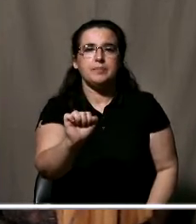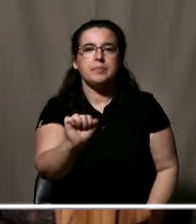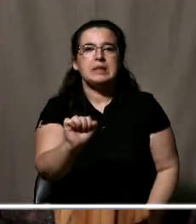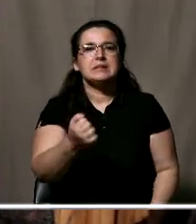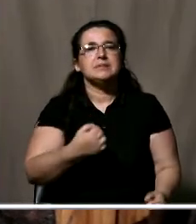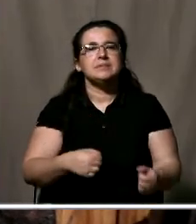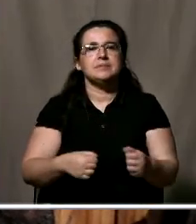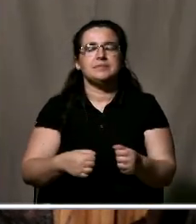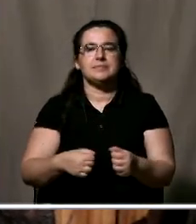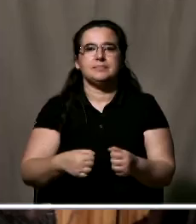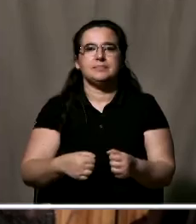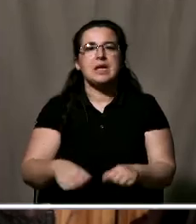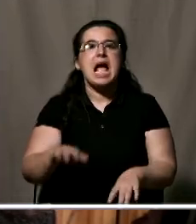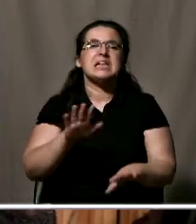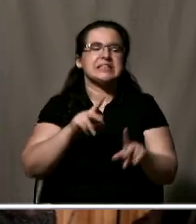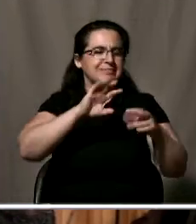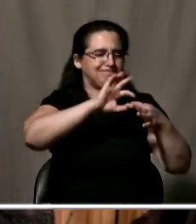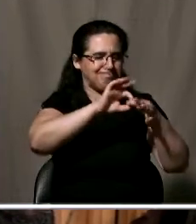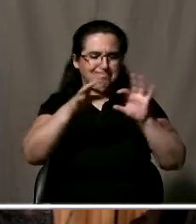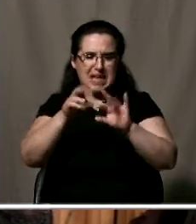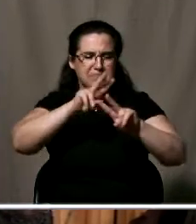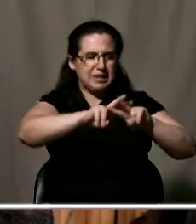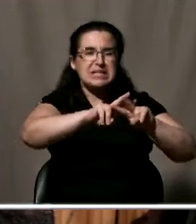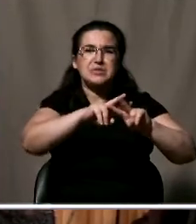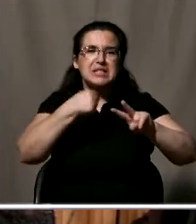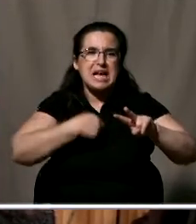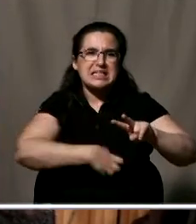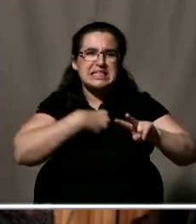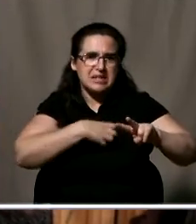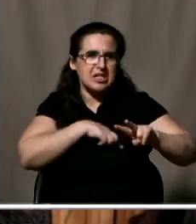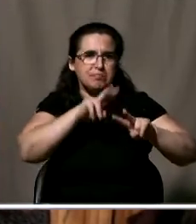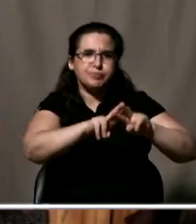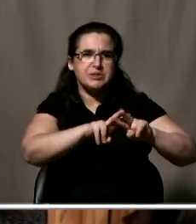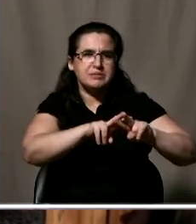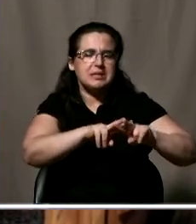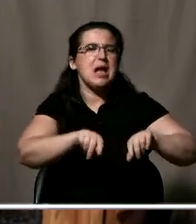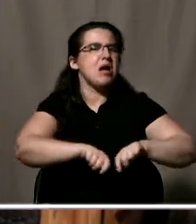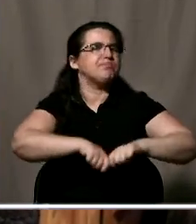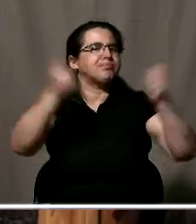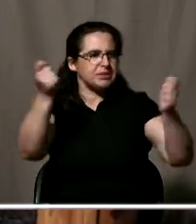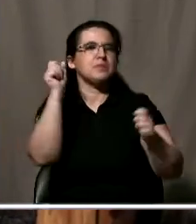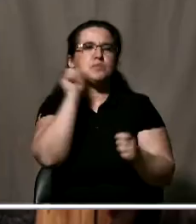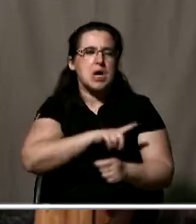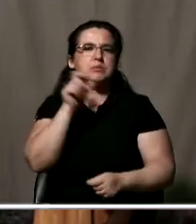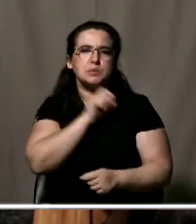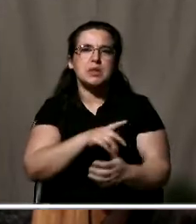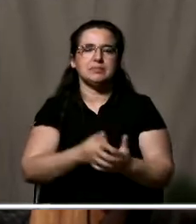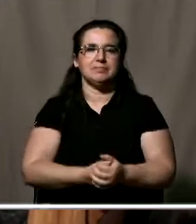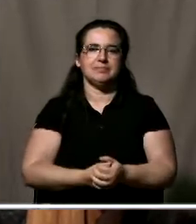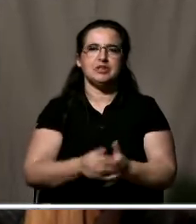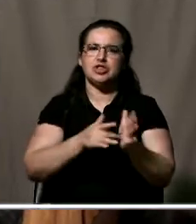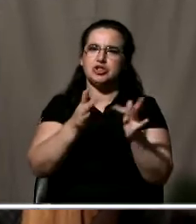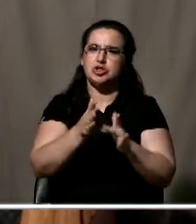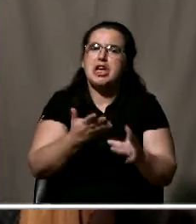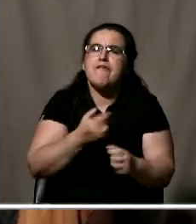never break are not as great as Jesus. Essas cadeias em que tu estás encurralado e que não consegues quebrar não são tão fortes como All Jesus. All you're worried about whether you have meaning or